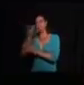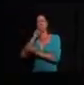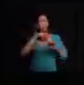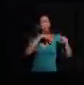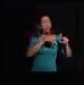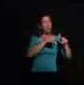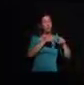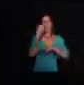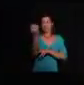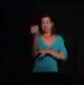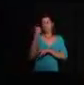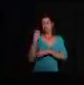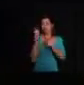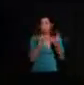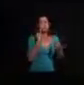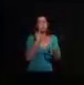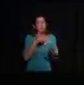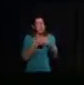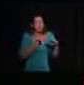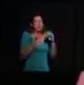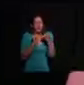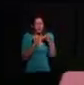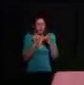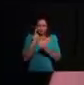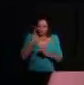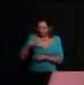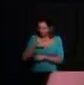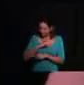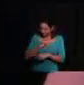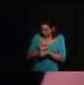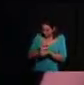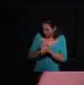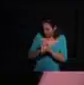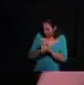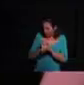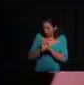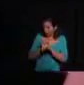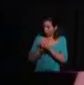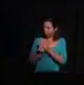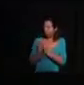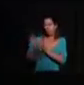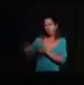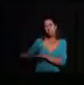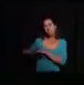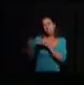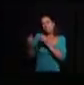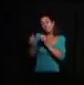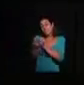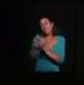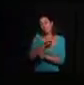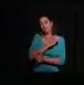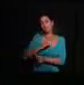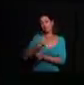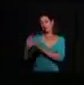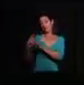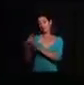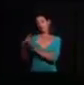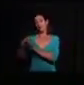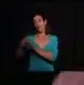in the cold, and he said, in our work, we grow alongside our clients. This is a shared journey.